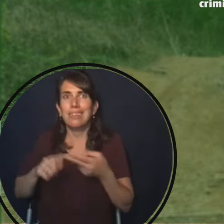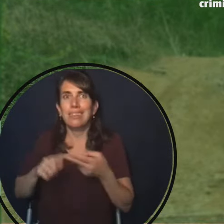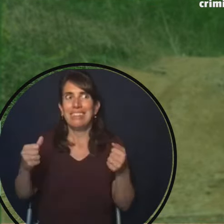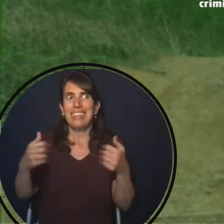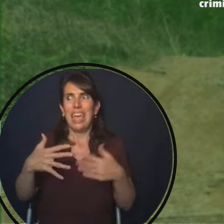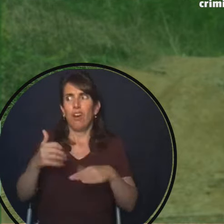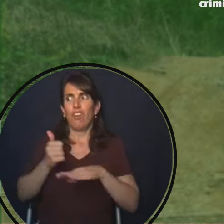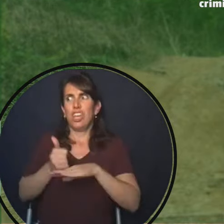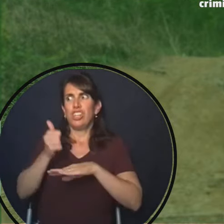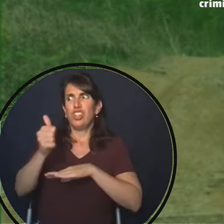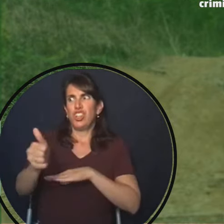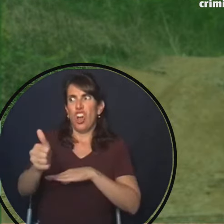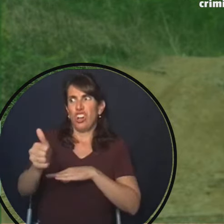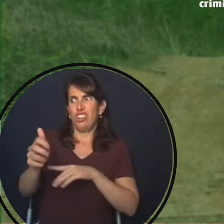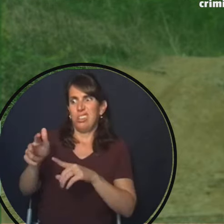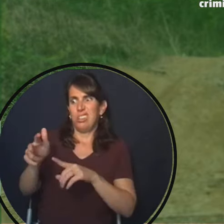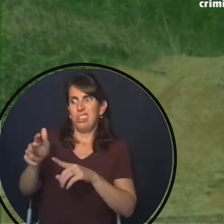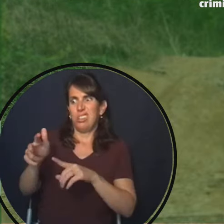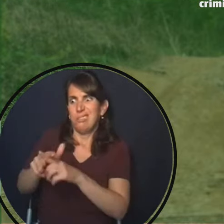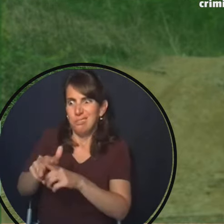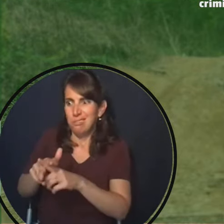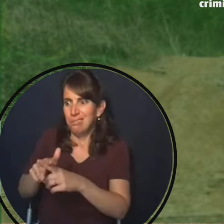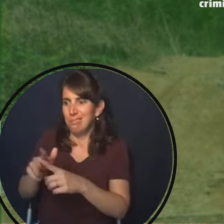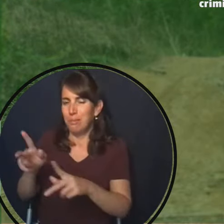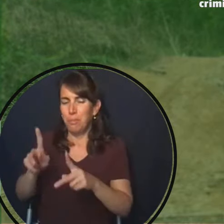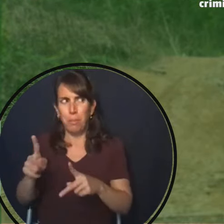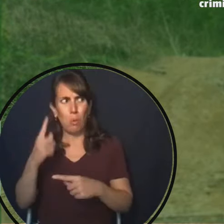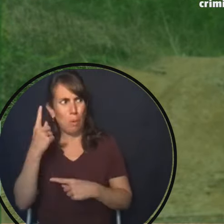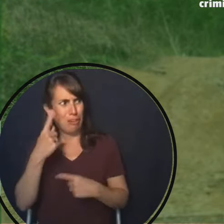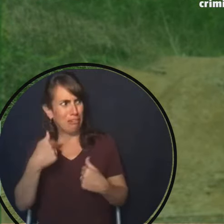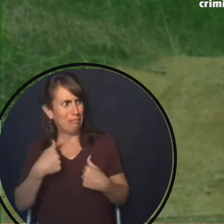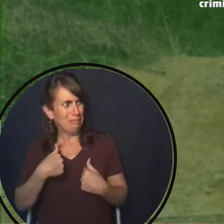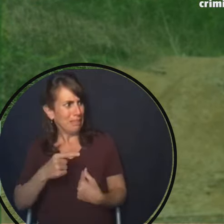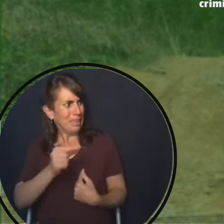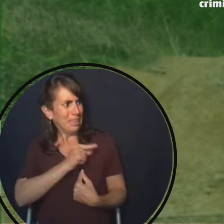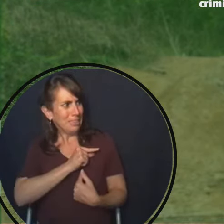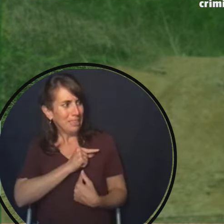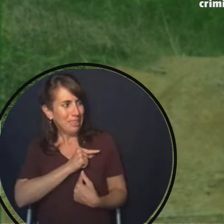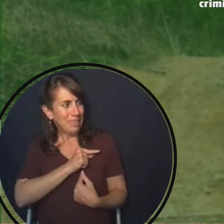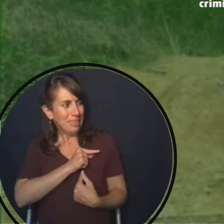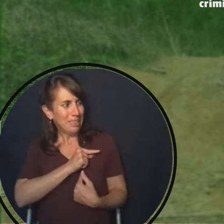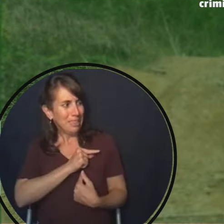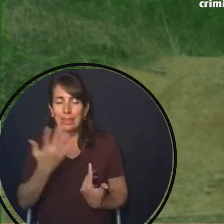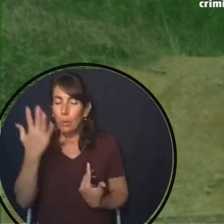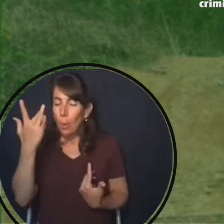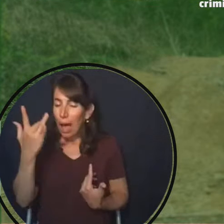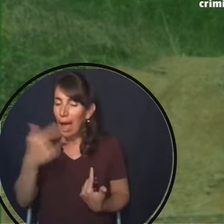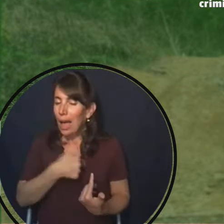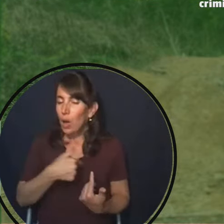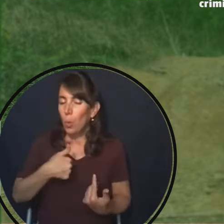they quote unquote guilty, is because we're moving money around, right? And this is legal,